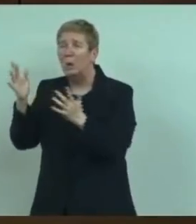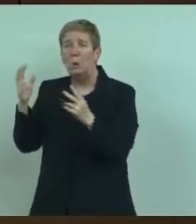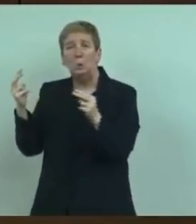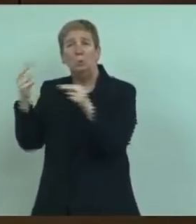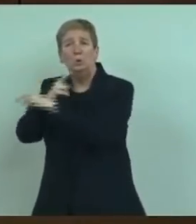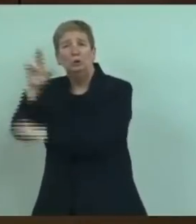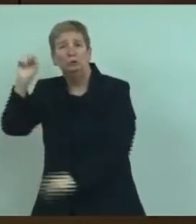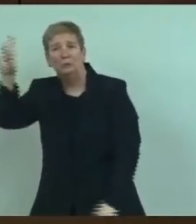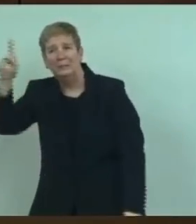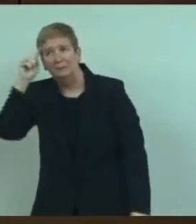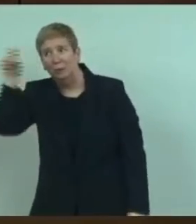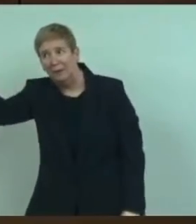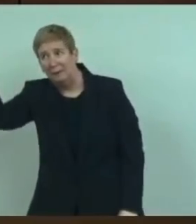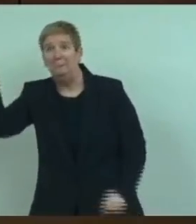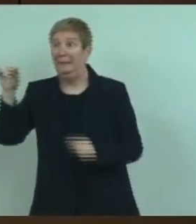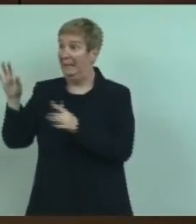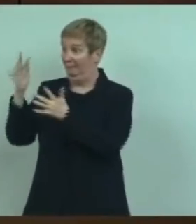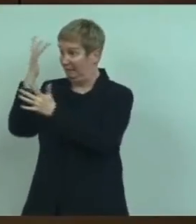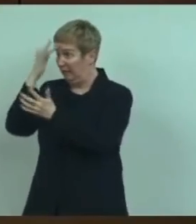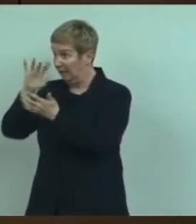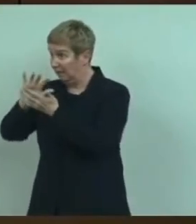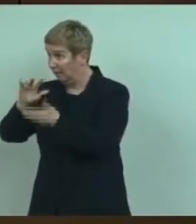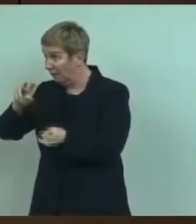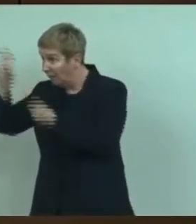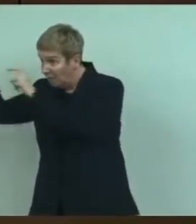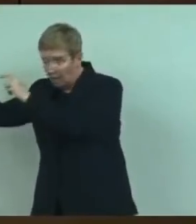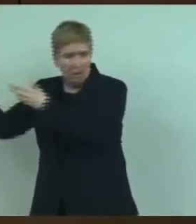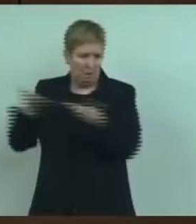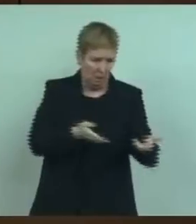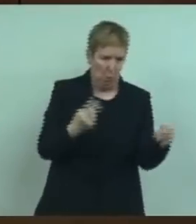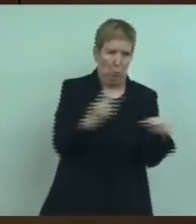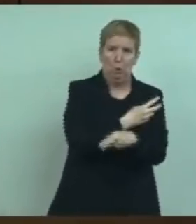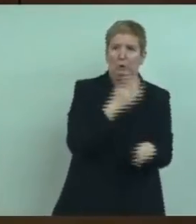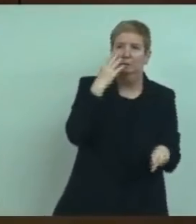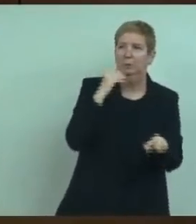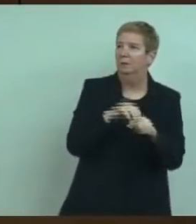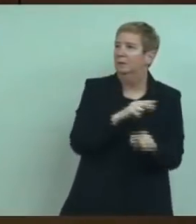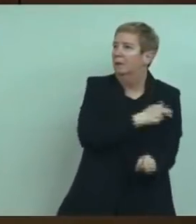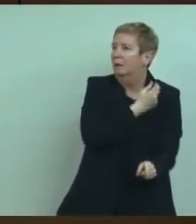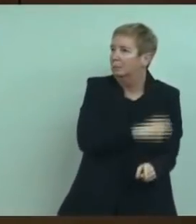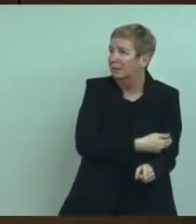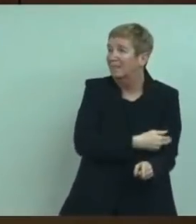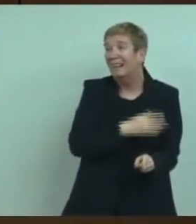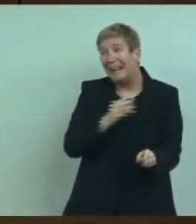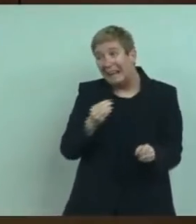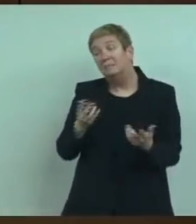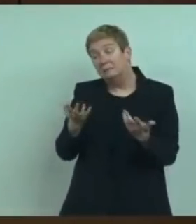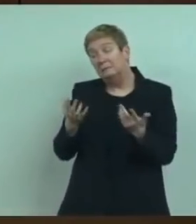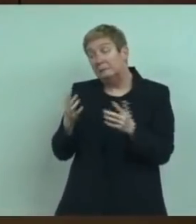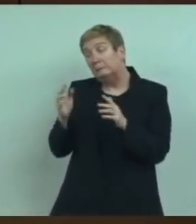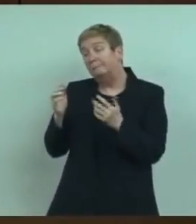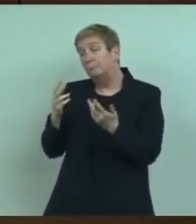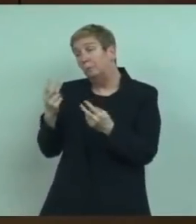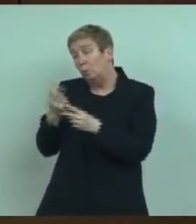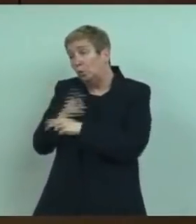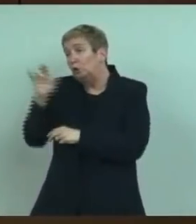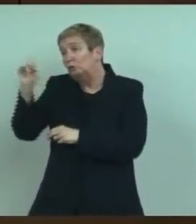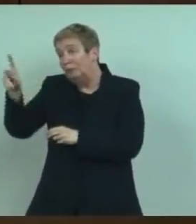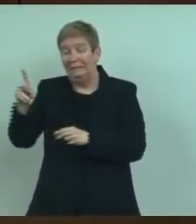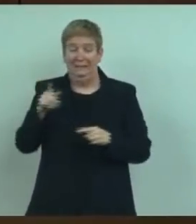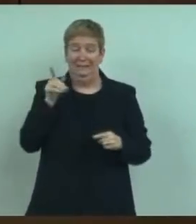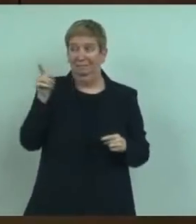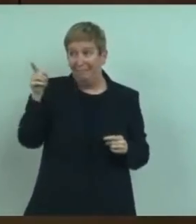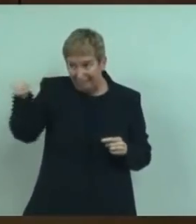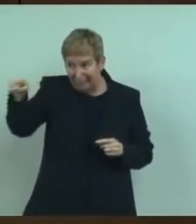critical care in a hospital. And unfortunately, they are at much higher risk for not surviving this